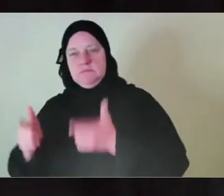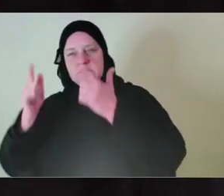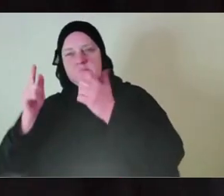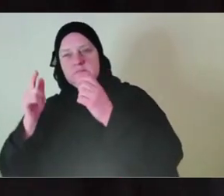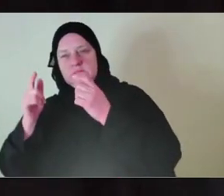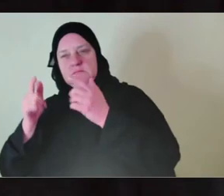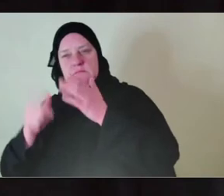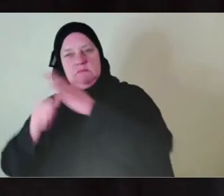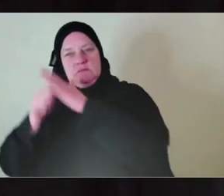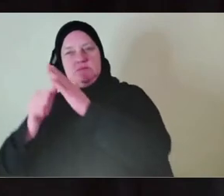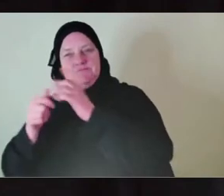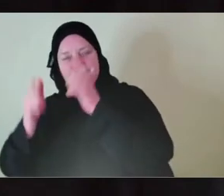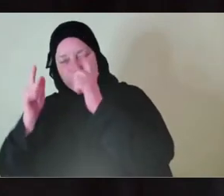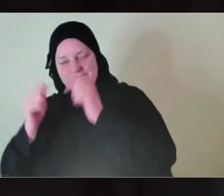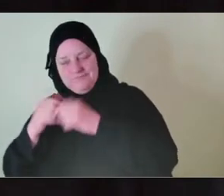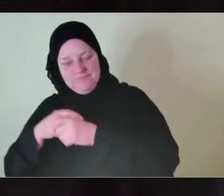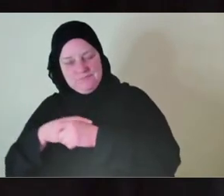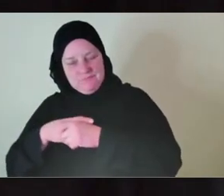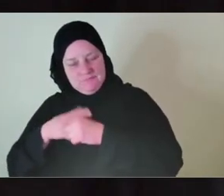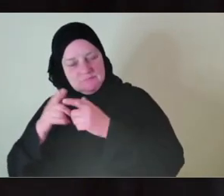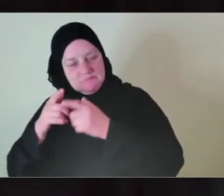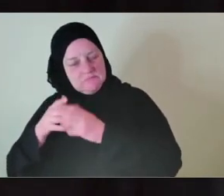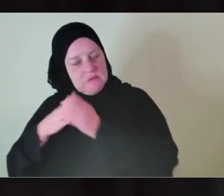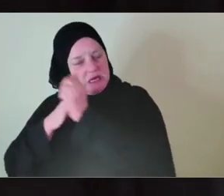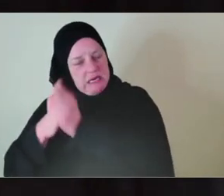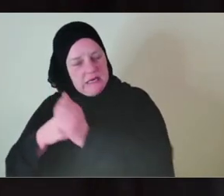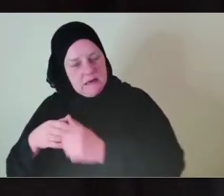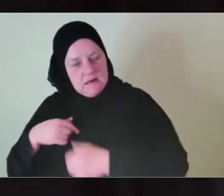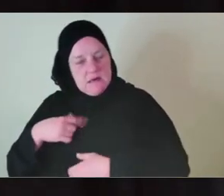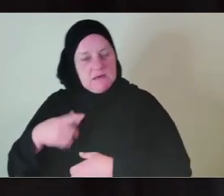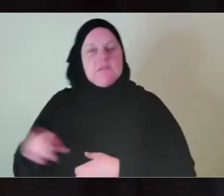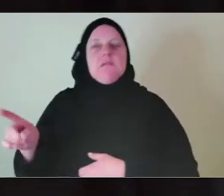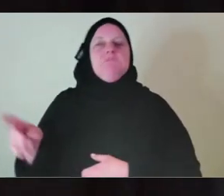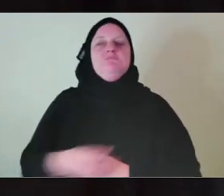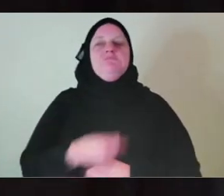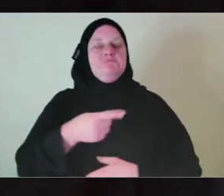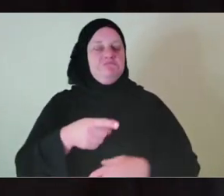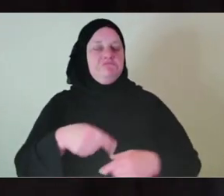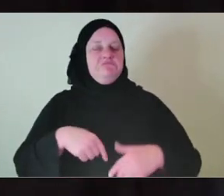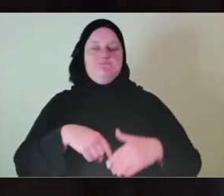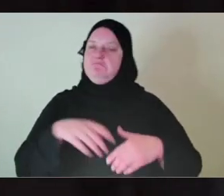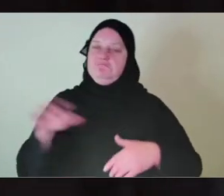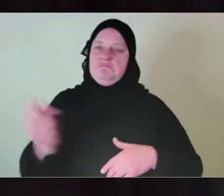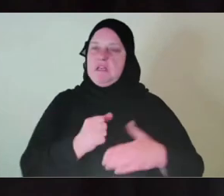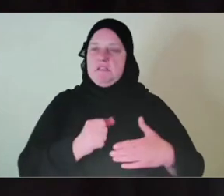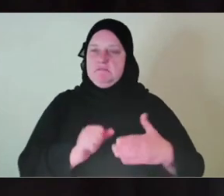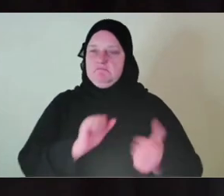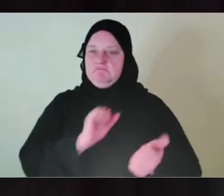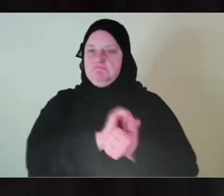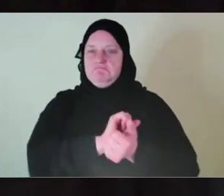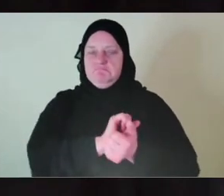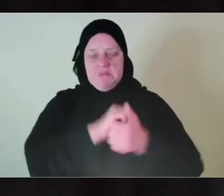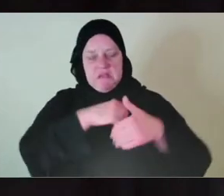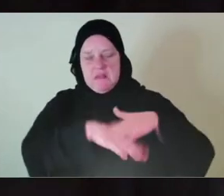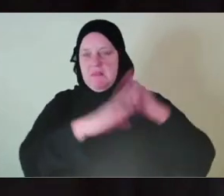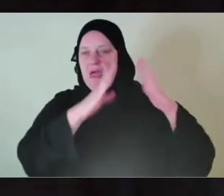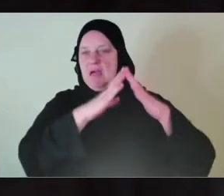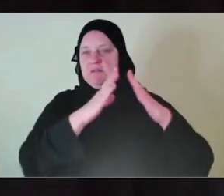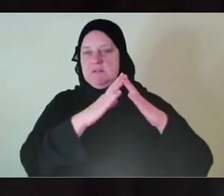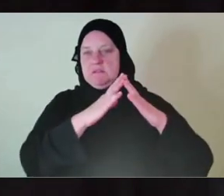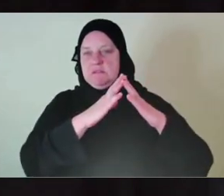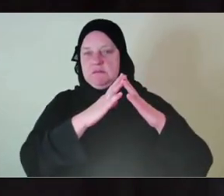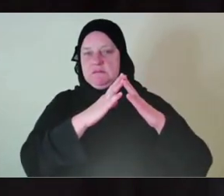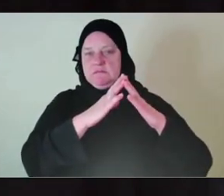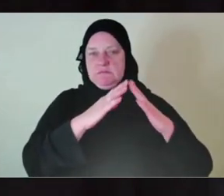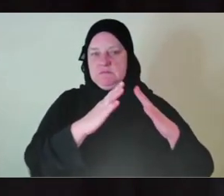and restricted those who could go and visit the Imam. He restricted the Imam from seeing his followers and his lovers and the Shia